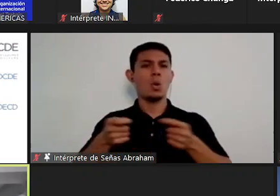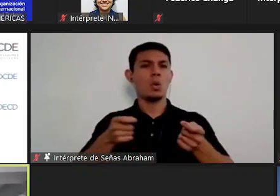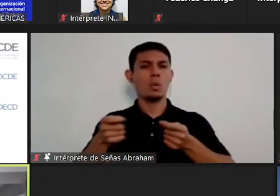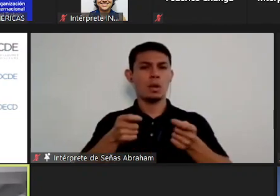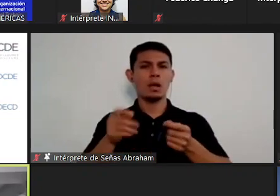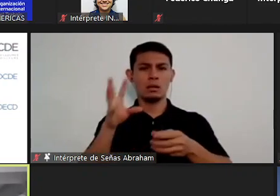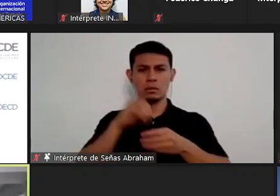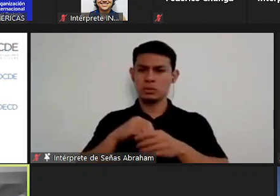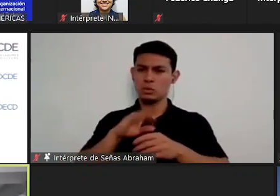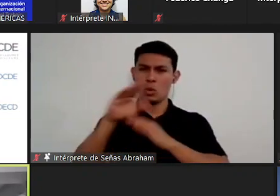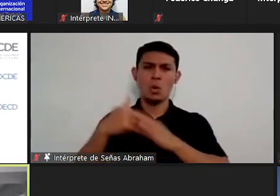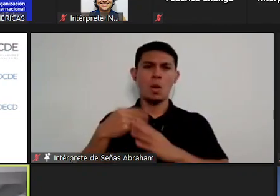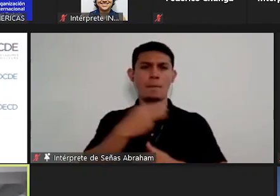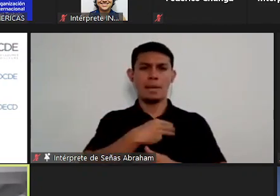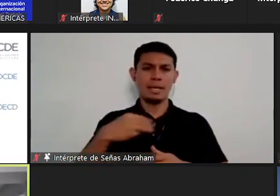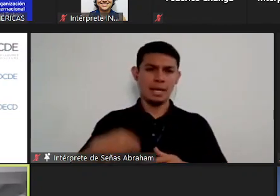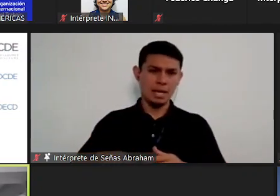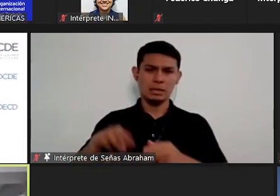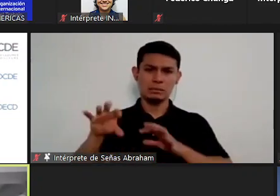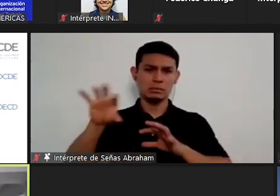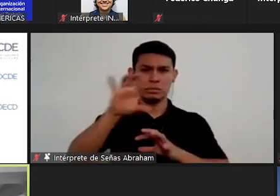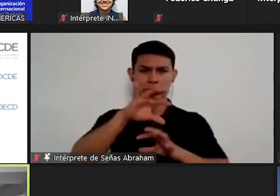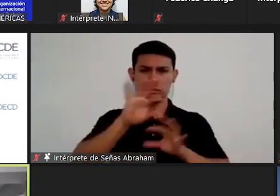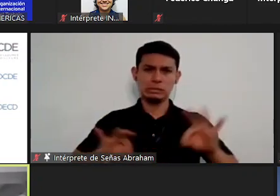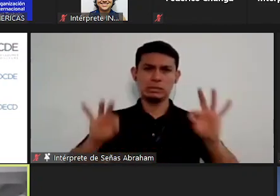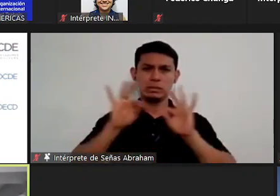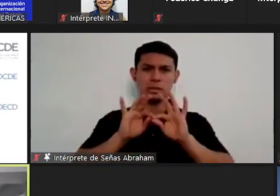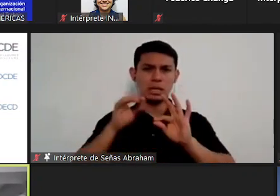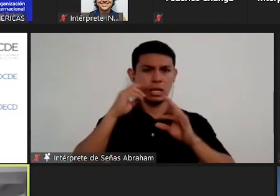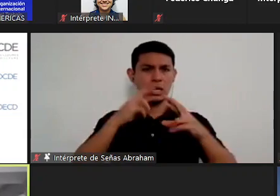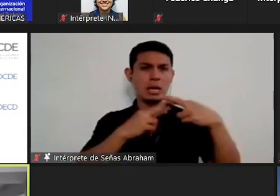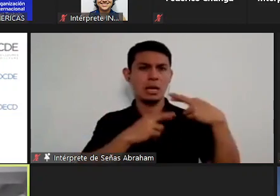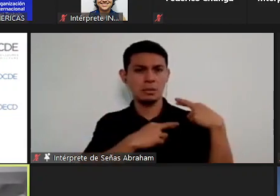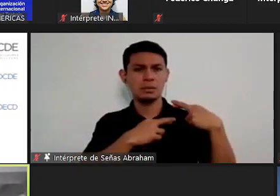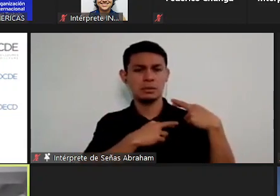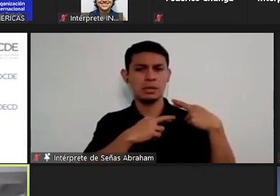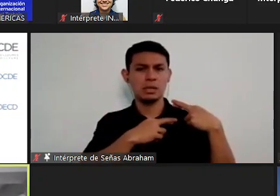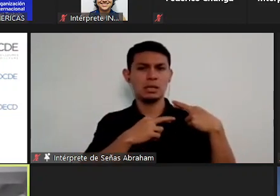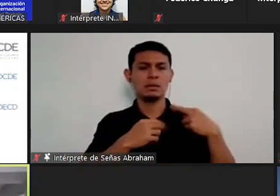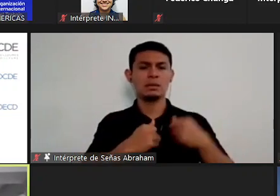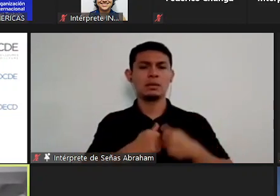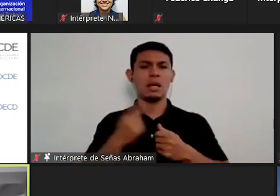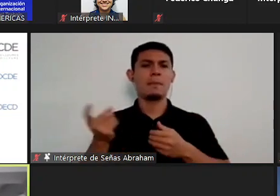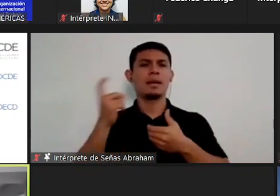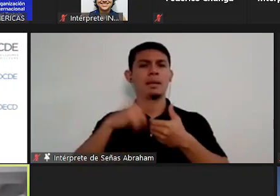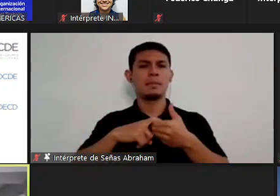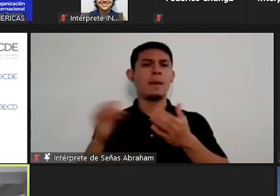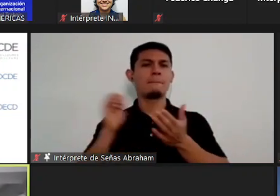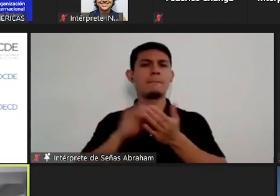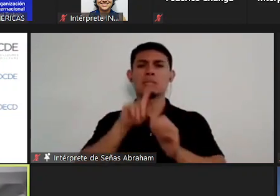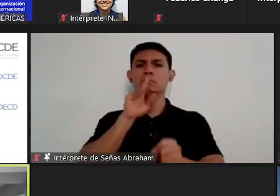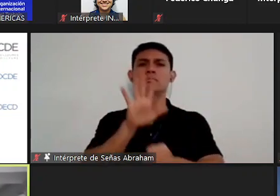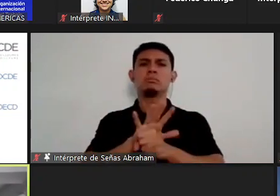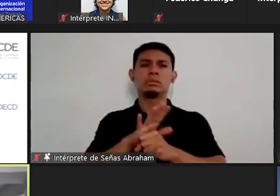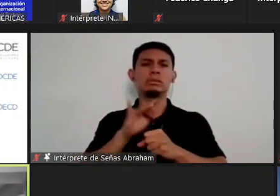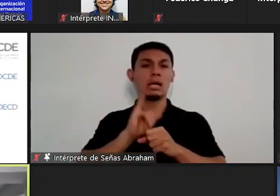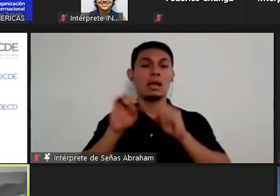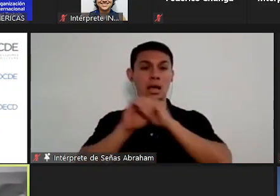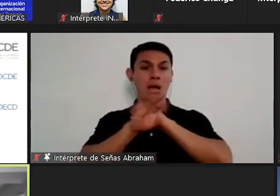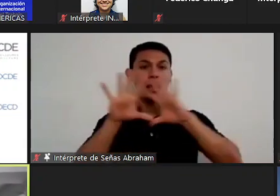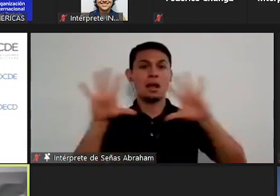conduct and that has to engage all the ministries and agencies that are uh relevant with a